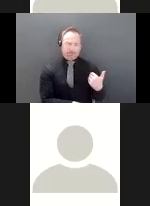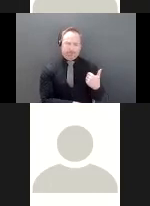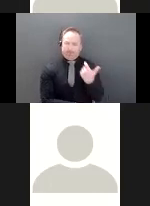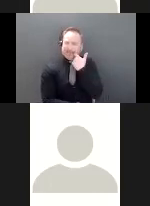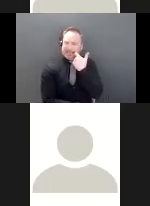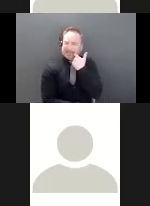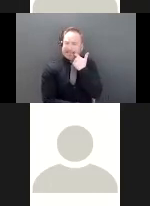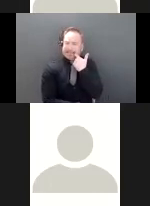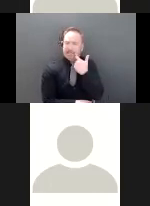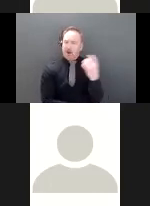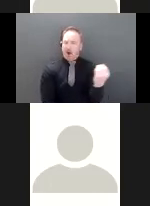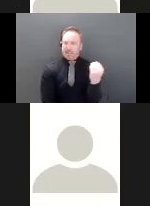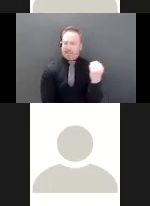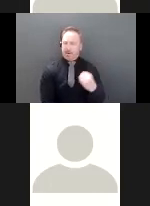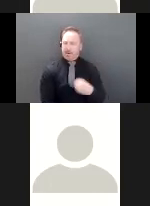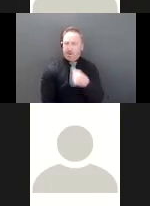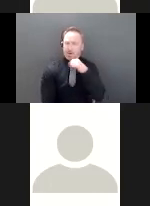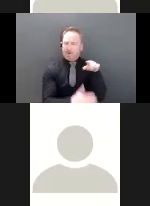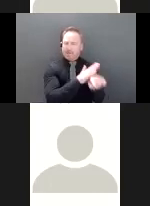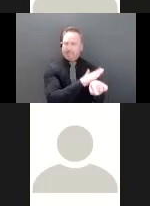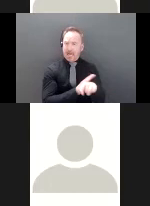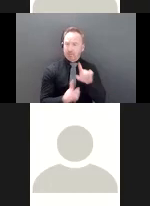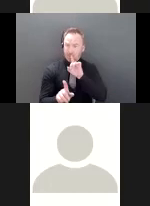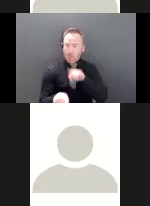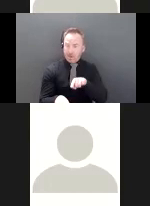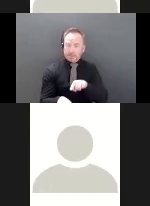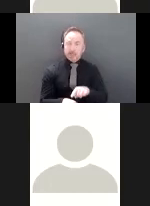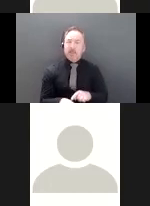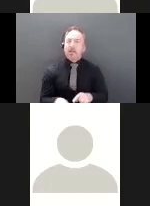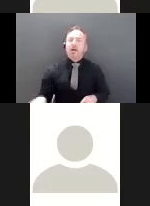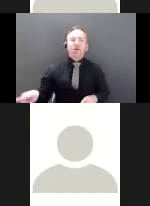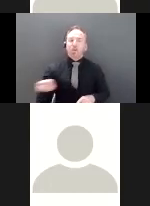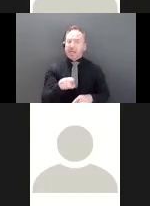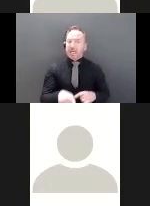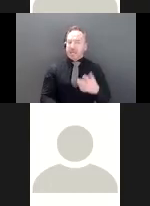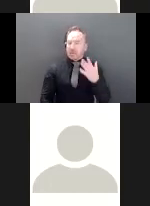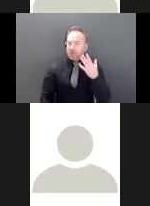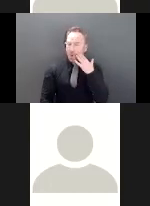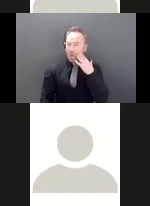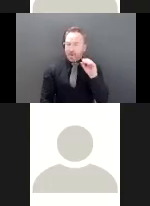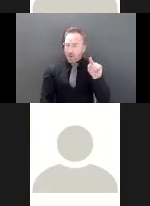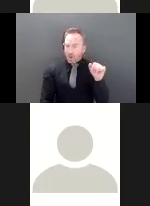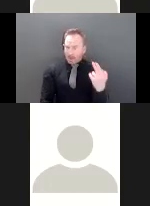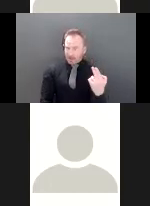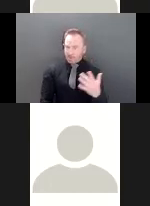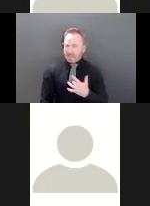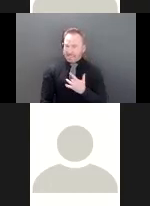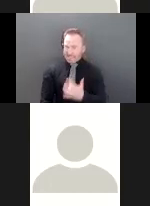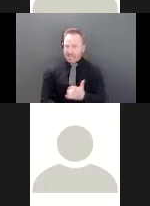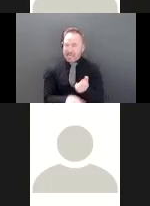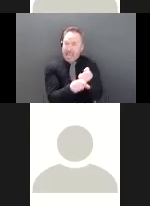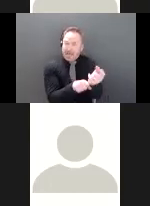of you are familiar with our femicide work at OAITH. We do publish in November every